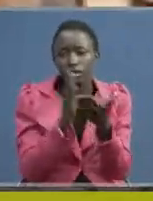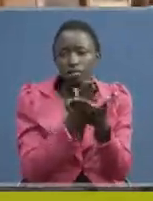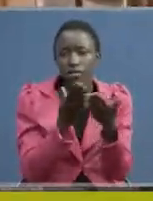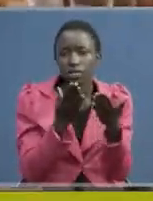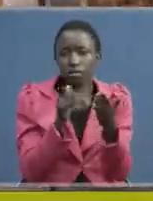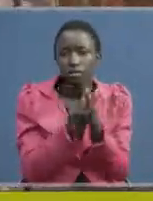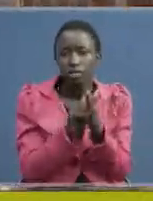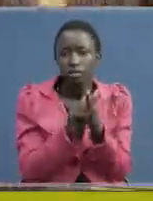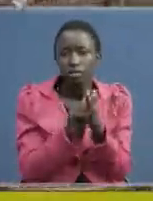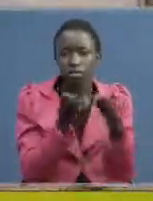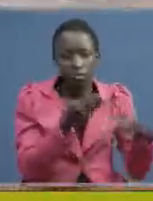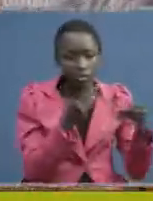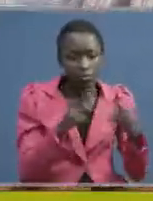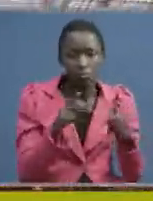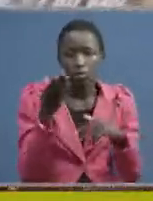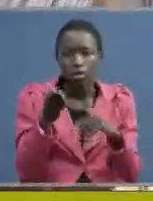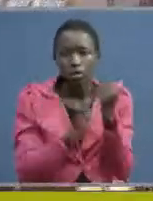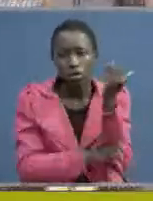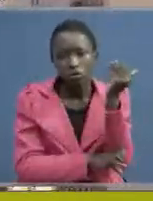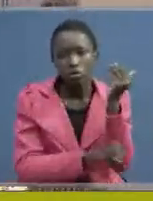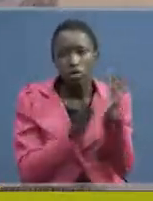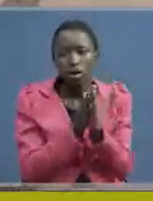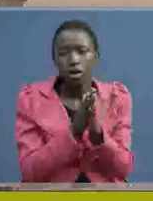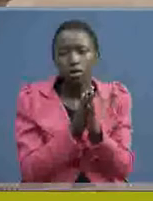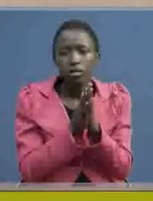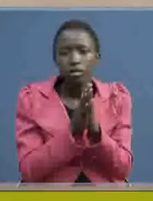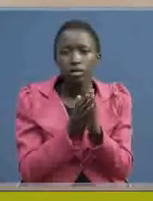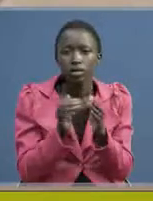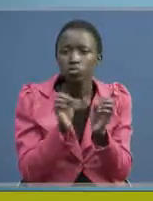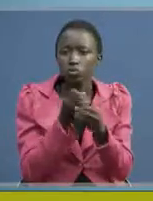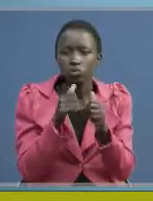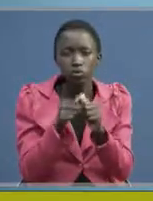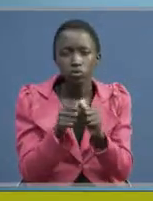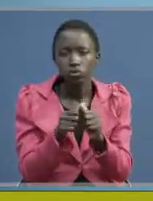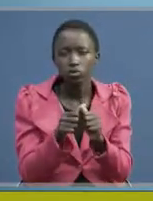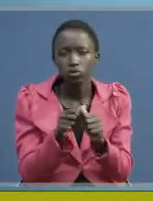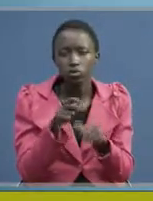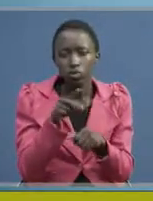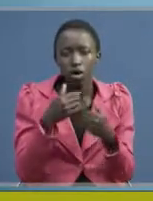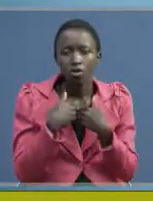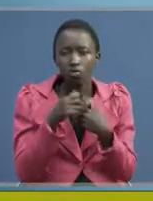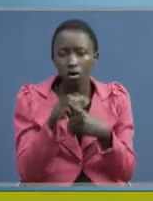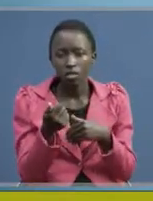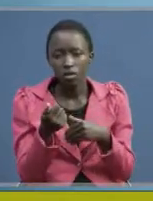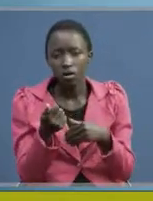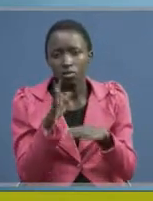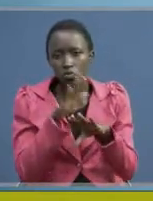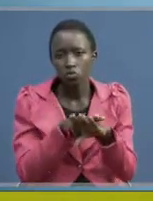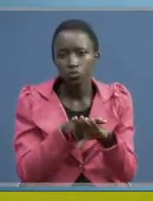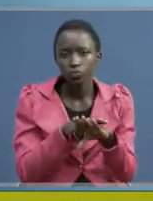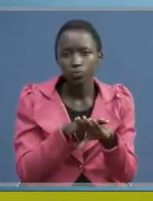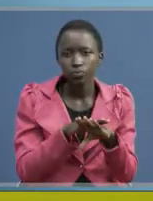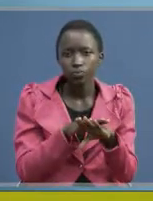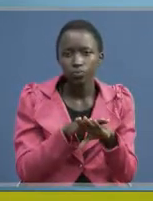mkubwa ambao mwanasa wafanyabiashara wengi wa humu nchini na kuwanyima riziki ya kila siku. We have other declared goods. We